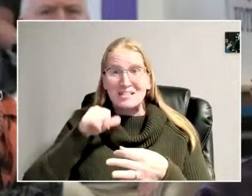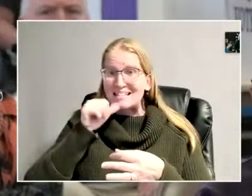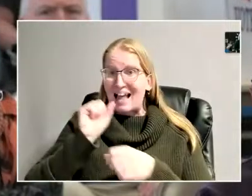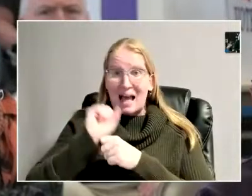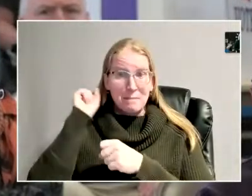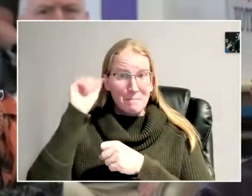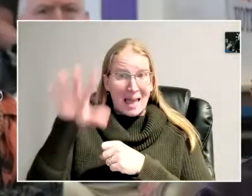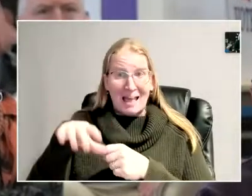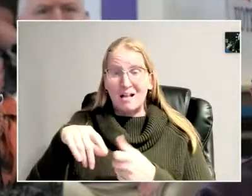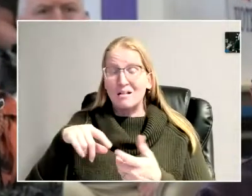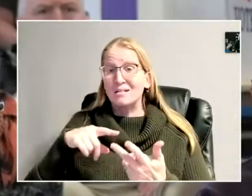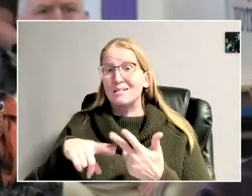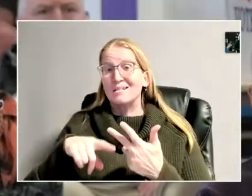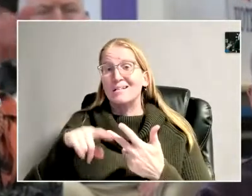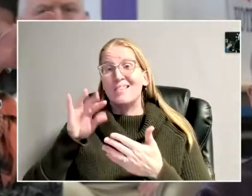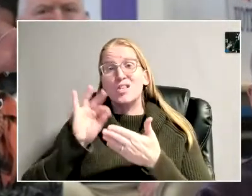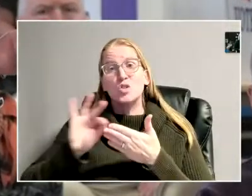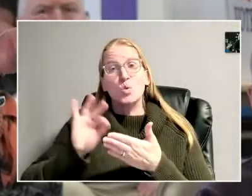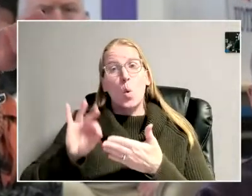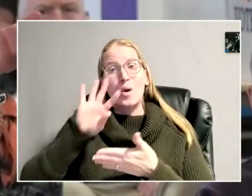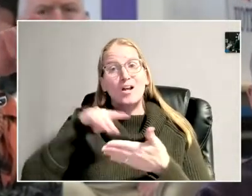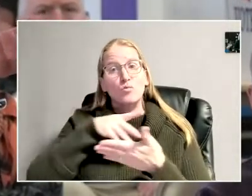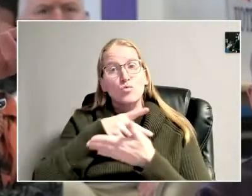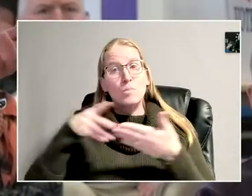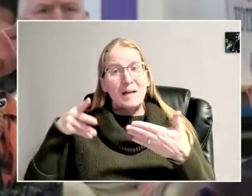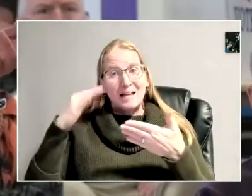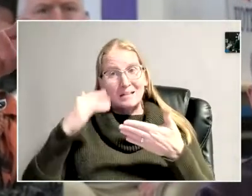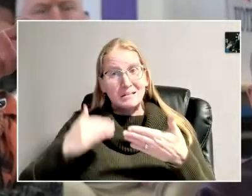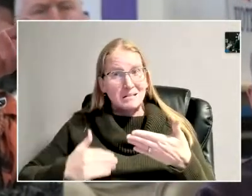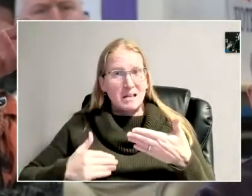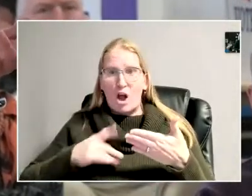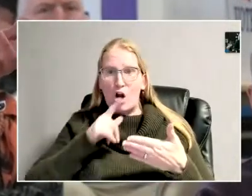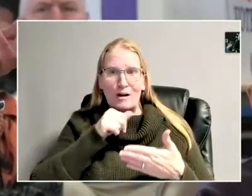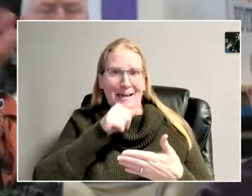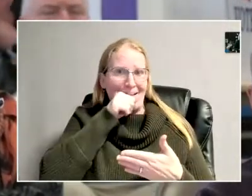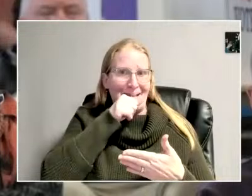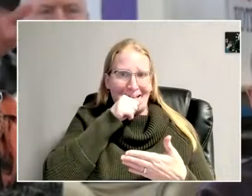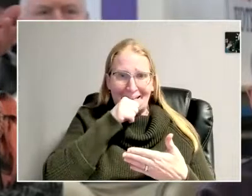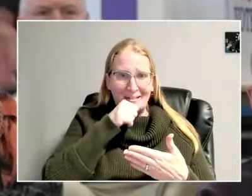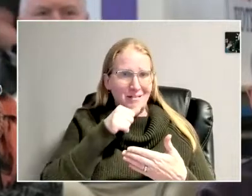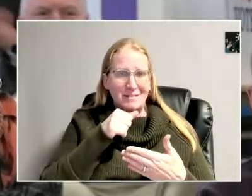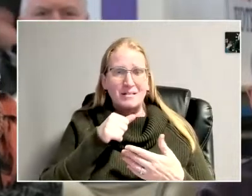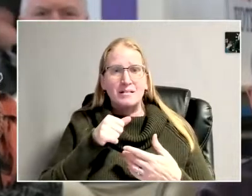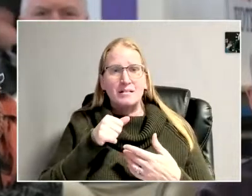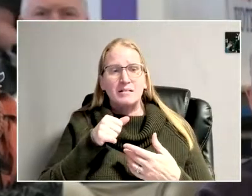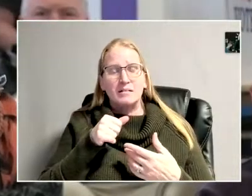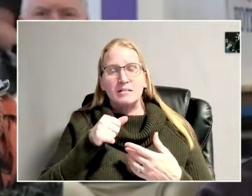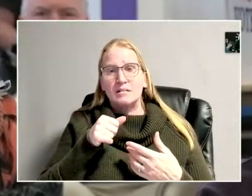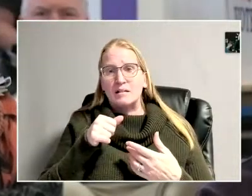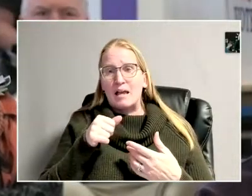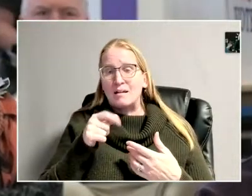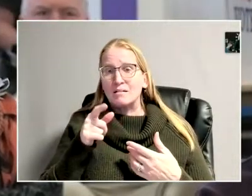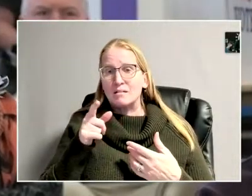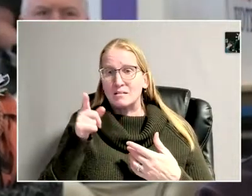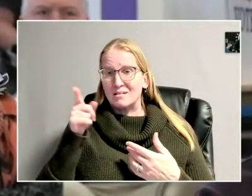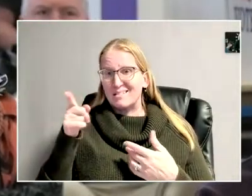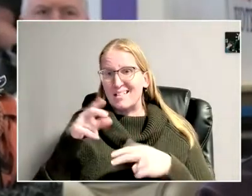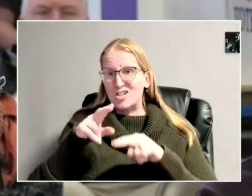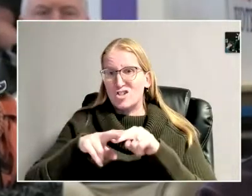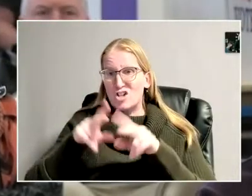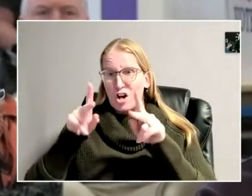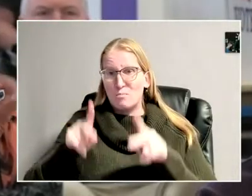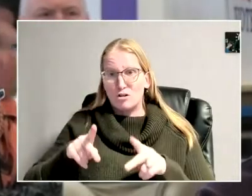rubrics are hidden behind deliberation and um as the chair has pointed out to me in